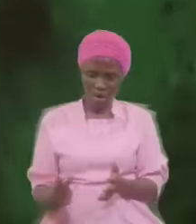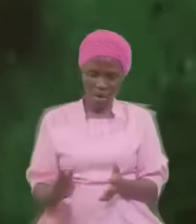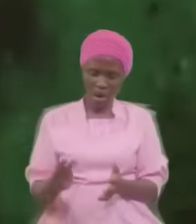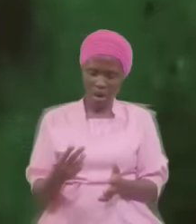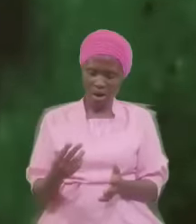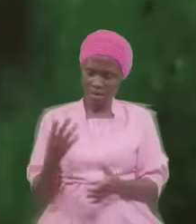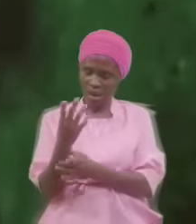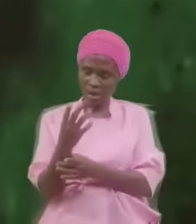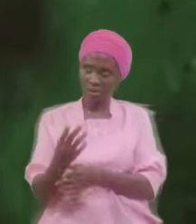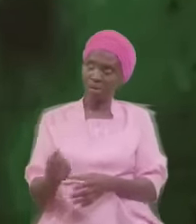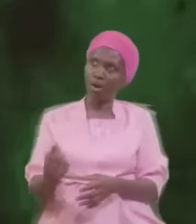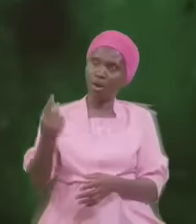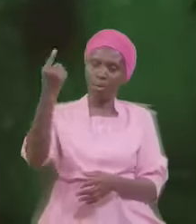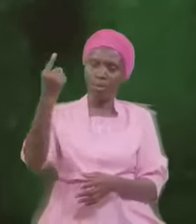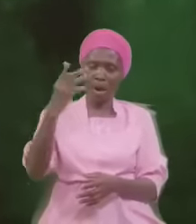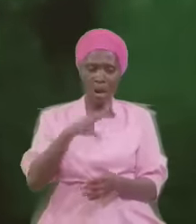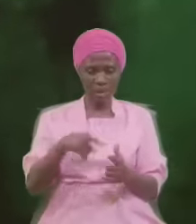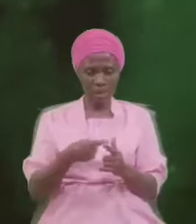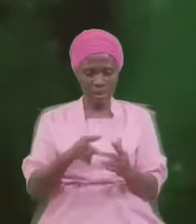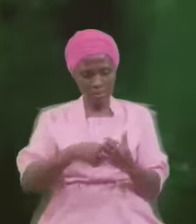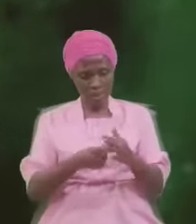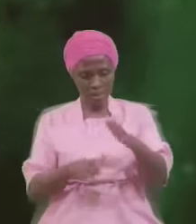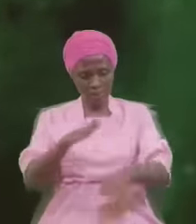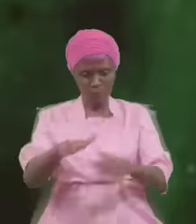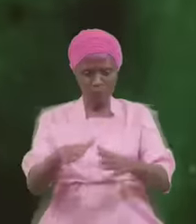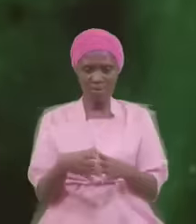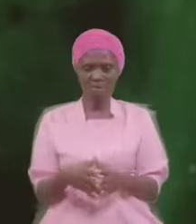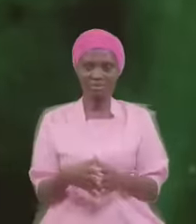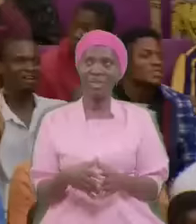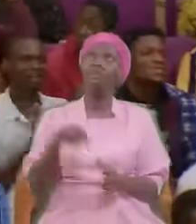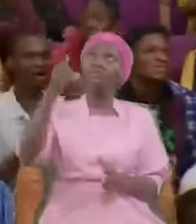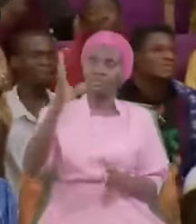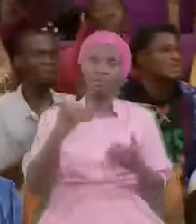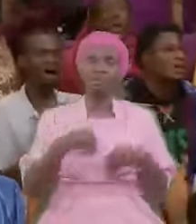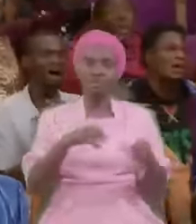was walking. God had done it.